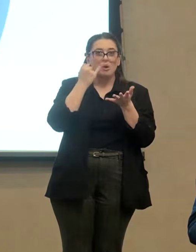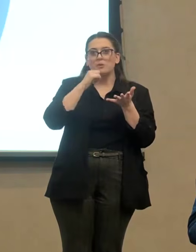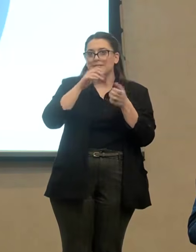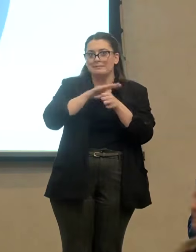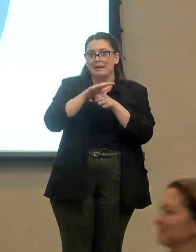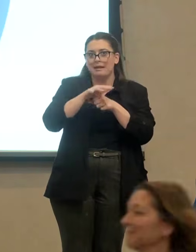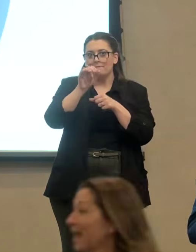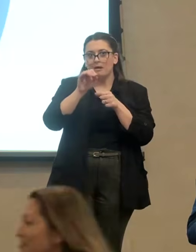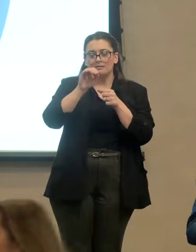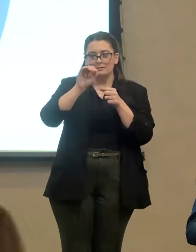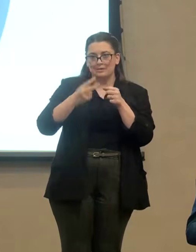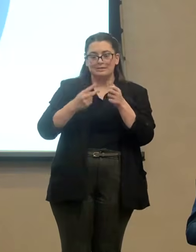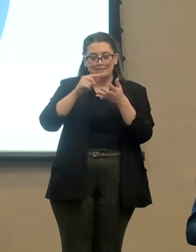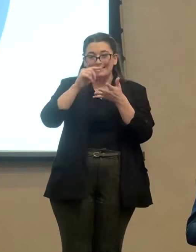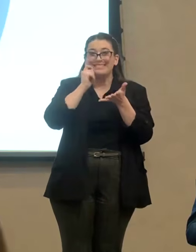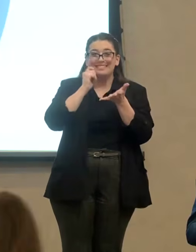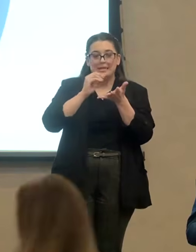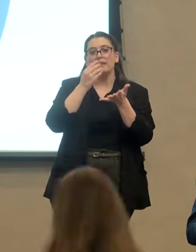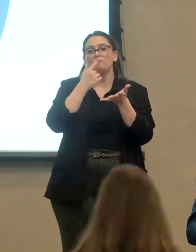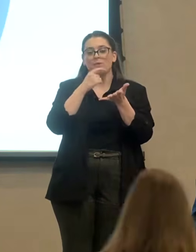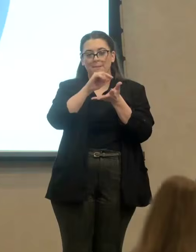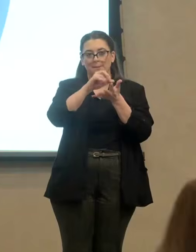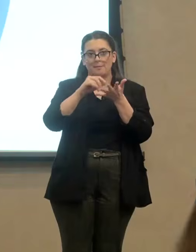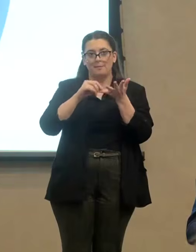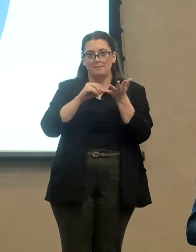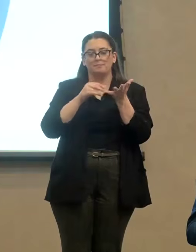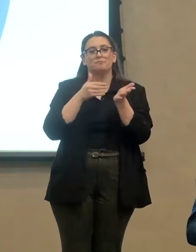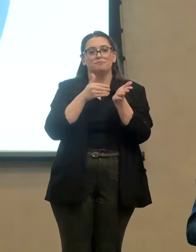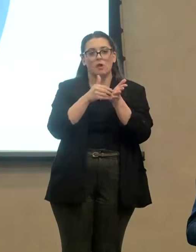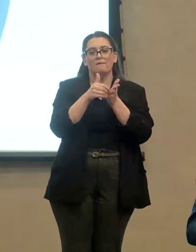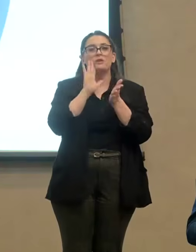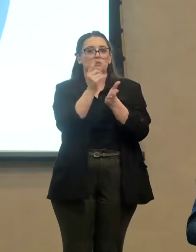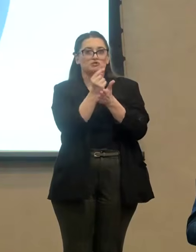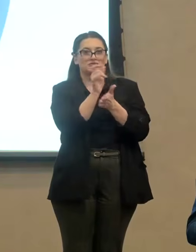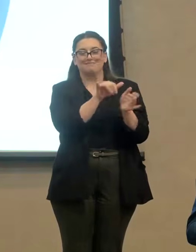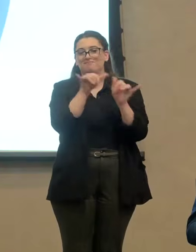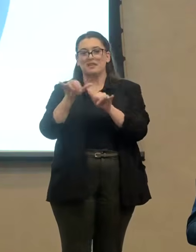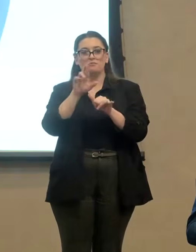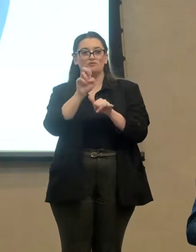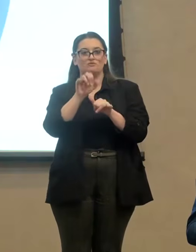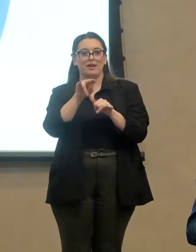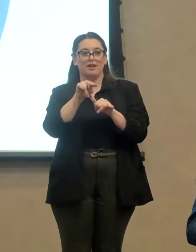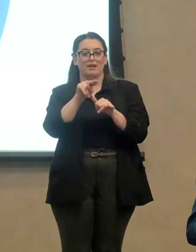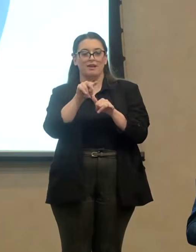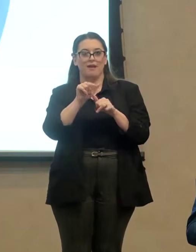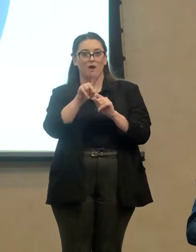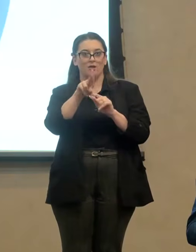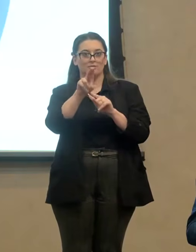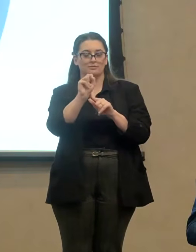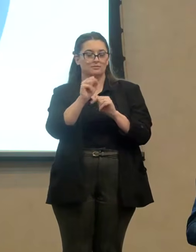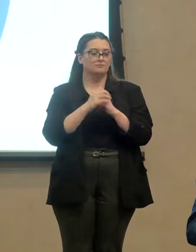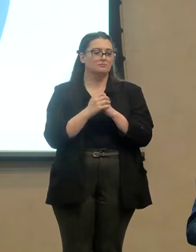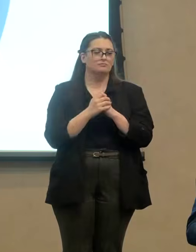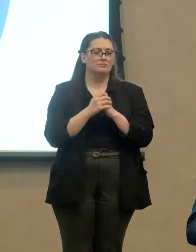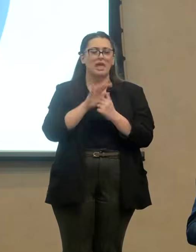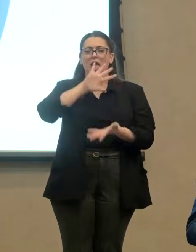getting to the skin. So you would treat it the same way you treat Raynaud's. What environmental factors